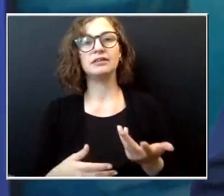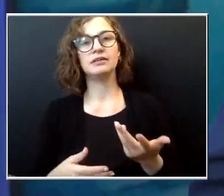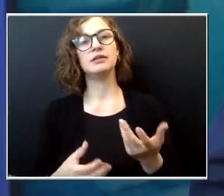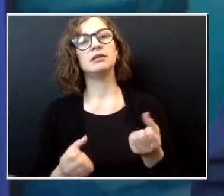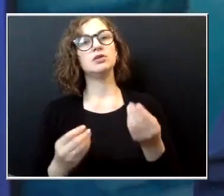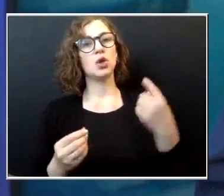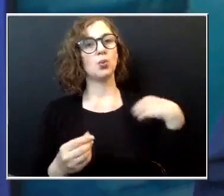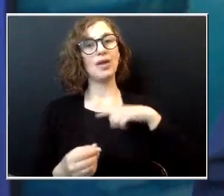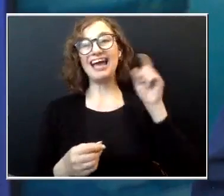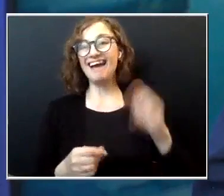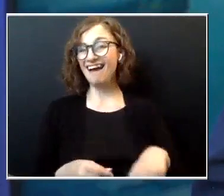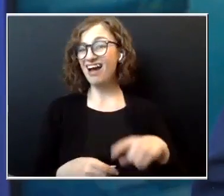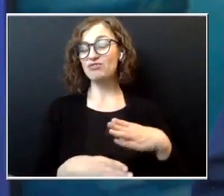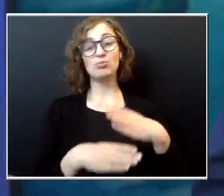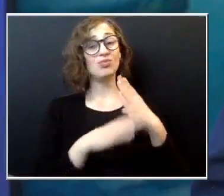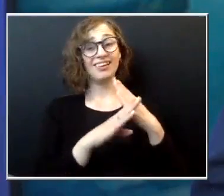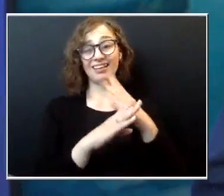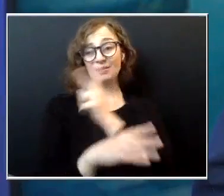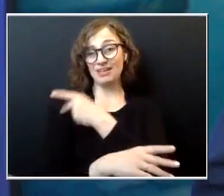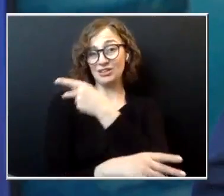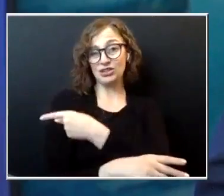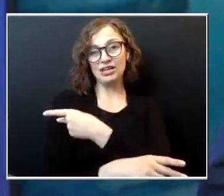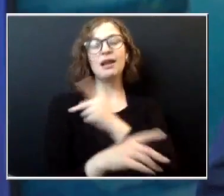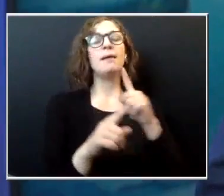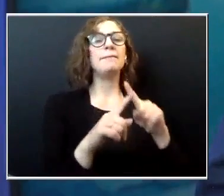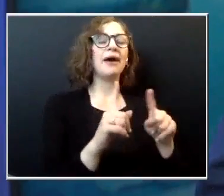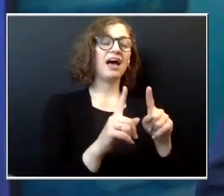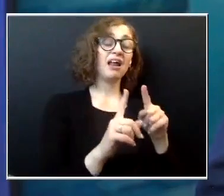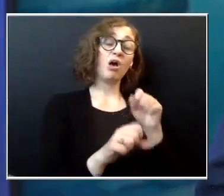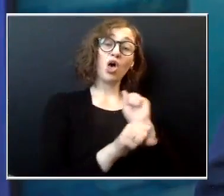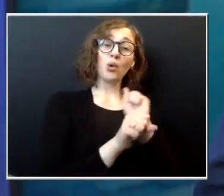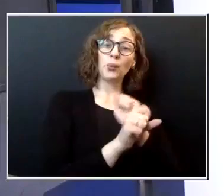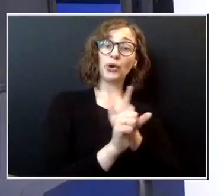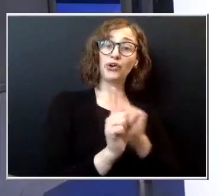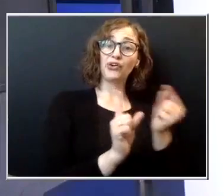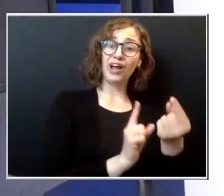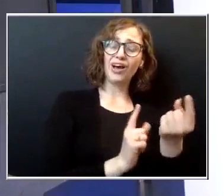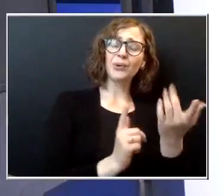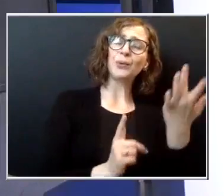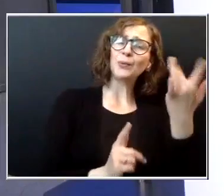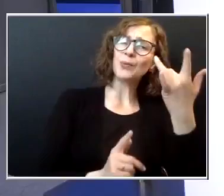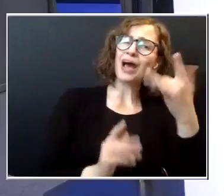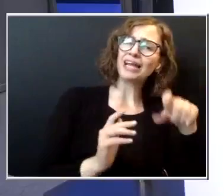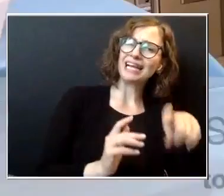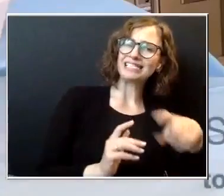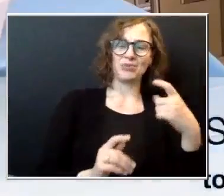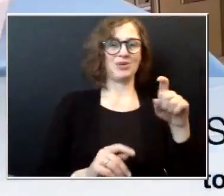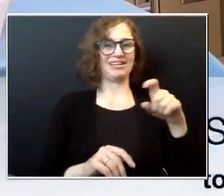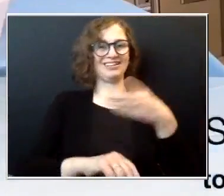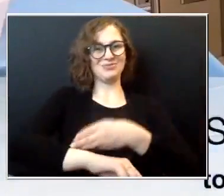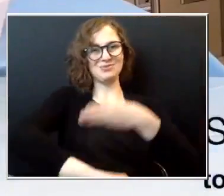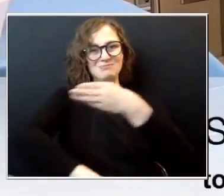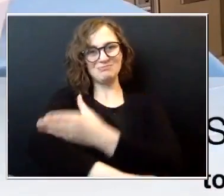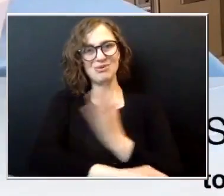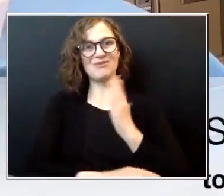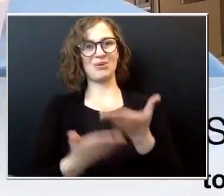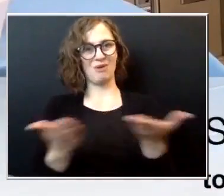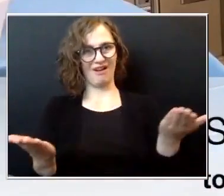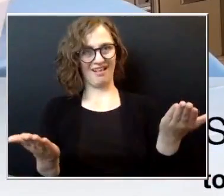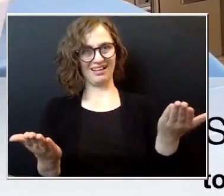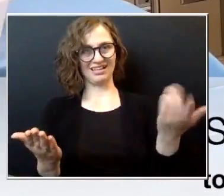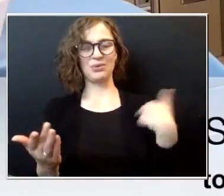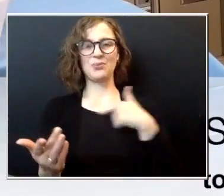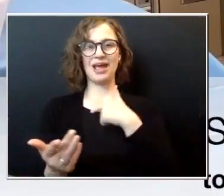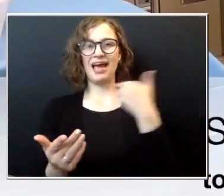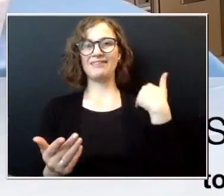patient. But instead of having a workaround, why don't we have a better product? All right. So look, we have a video of the invention that you created.